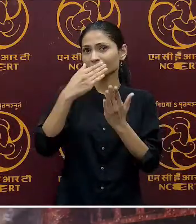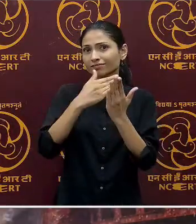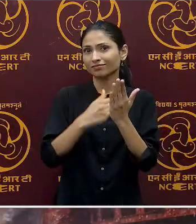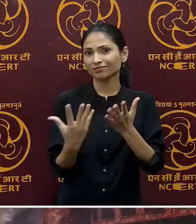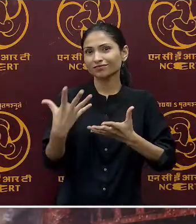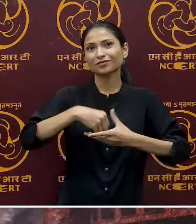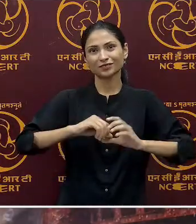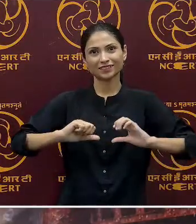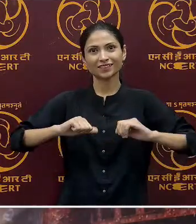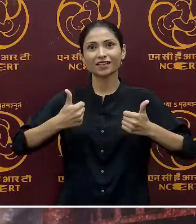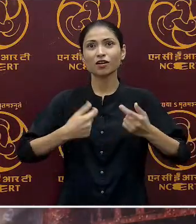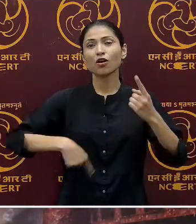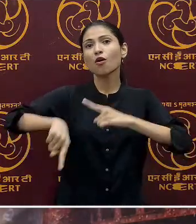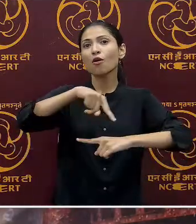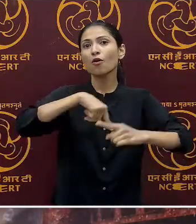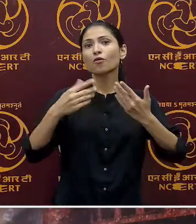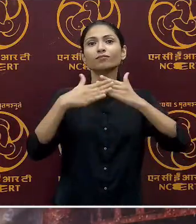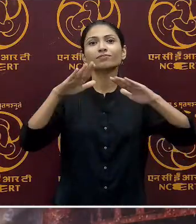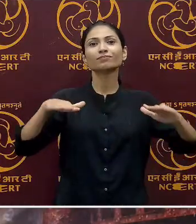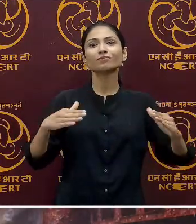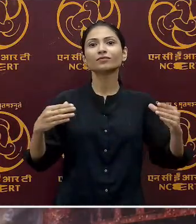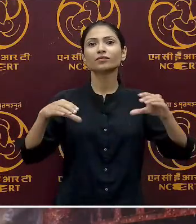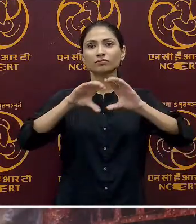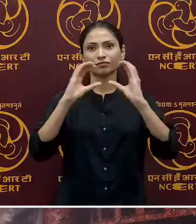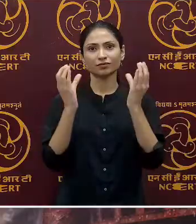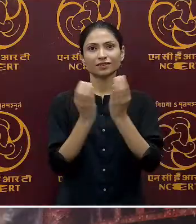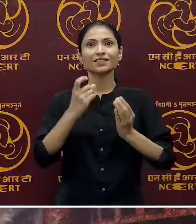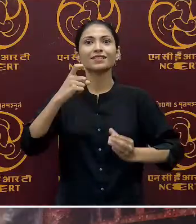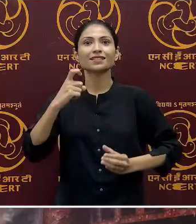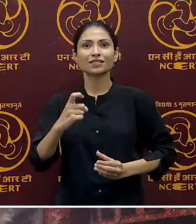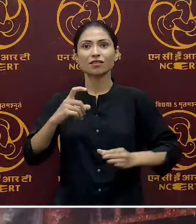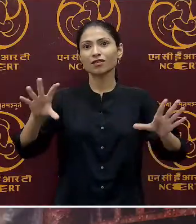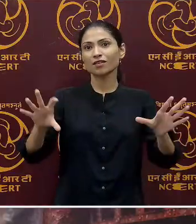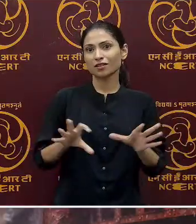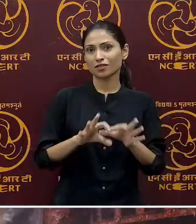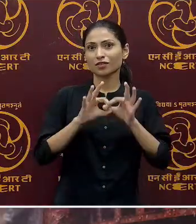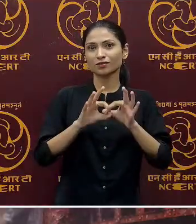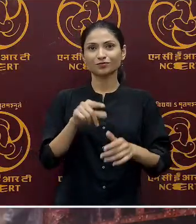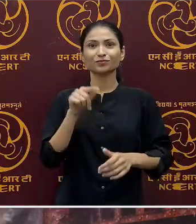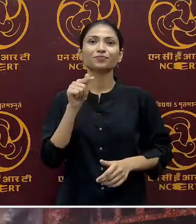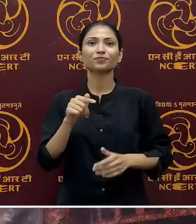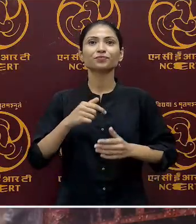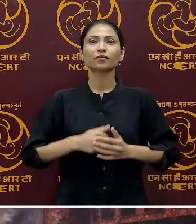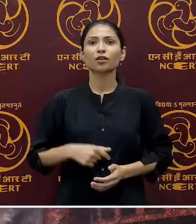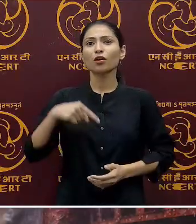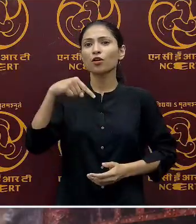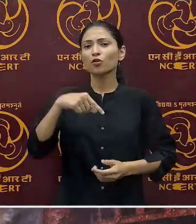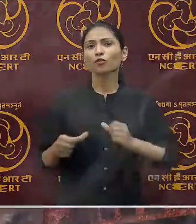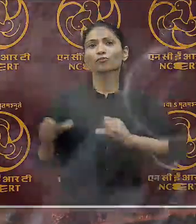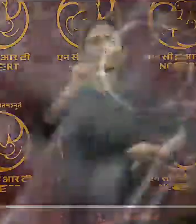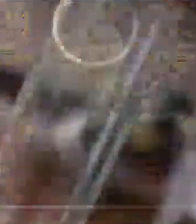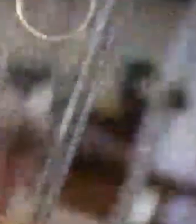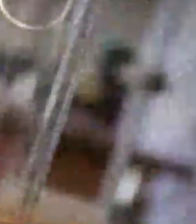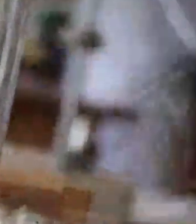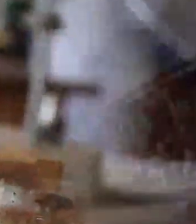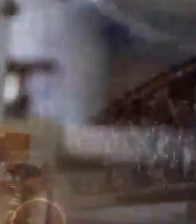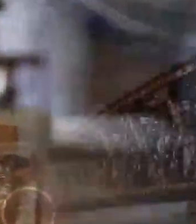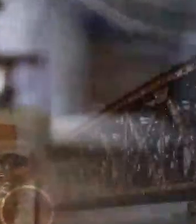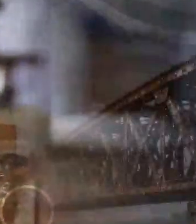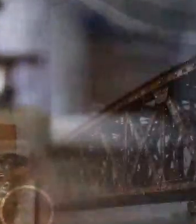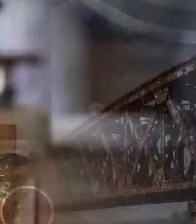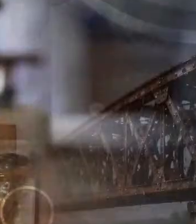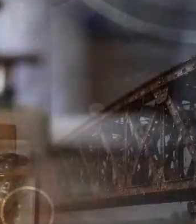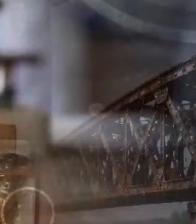students studying in grade 7, this particular simulation is for all of you. The demonstration that we are talking about is demonstration